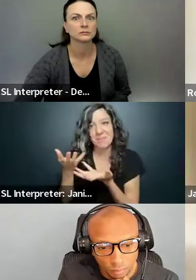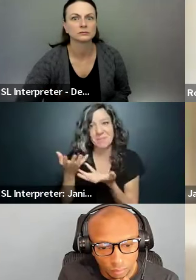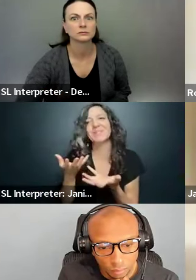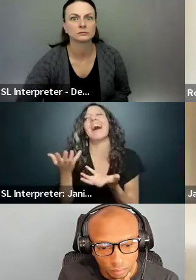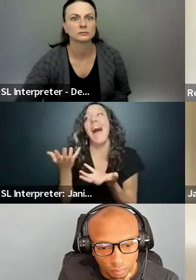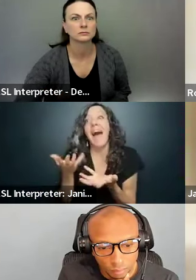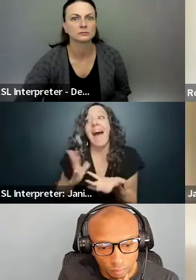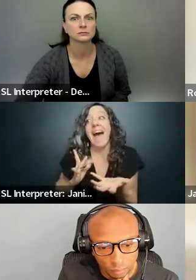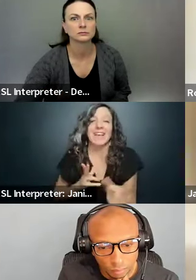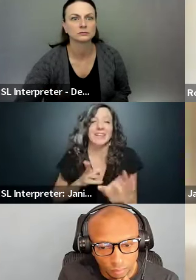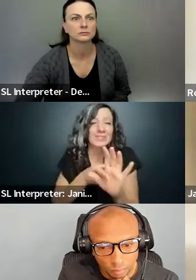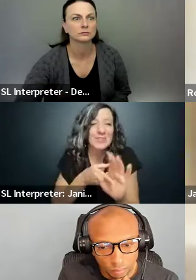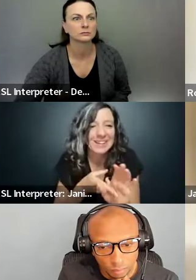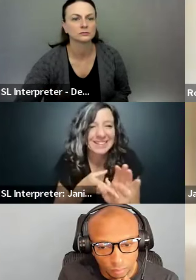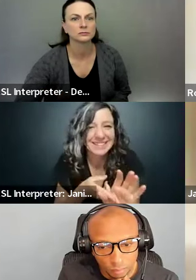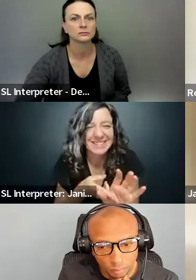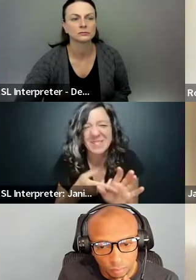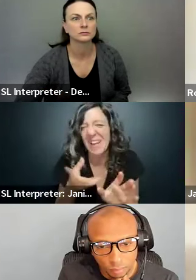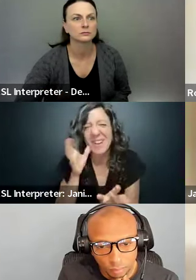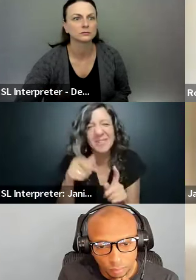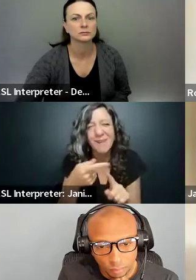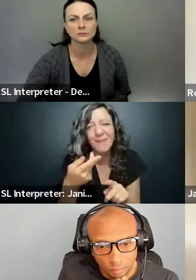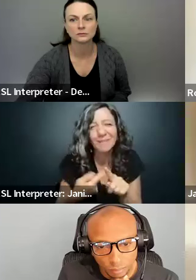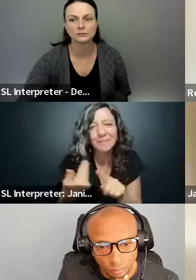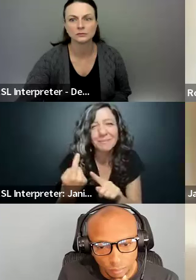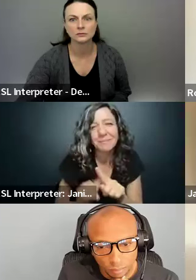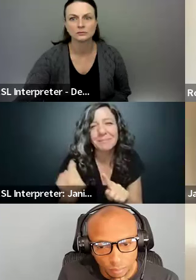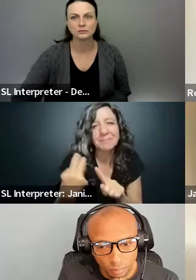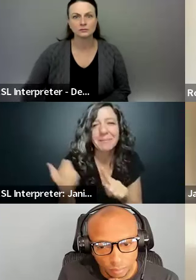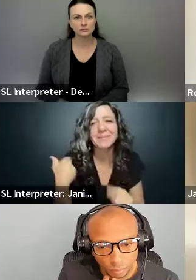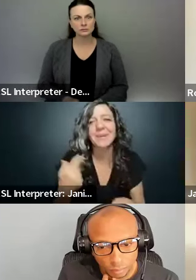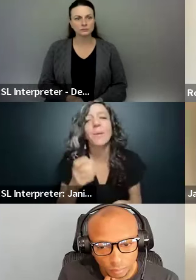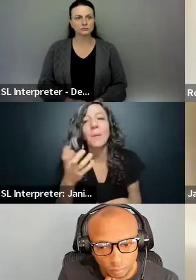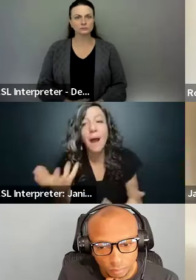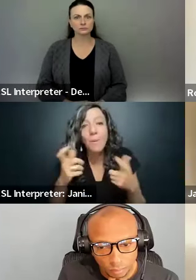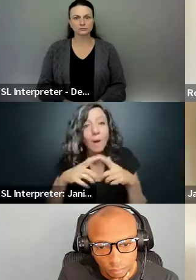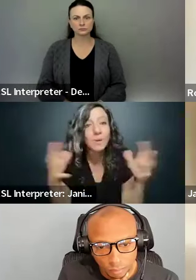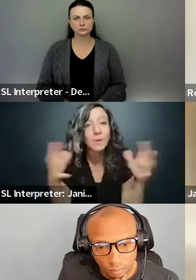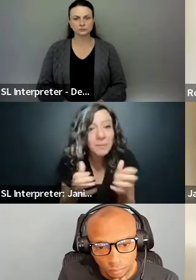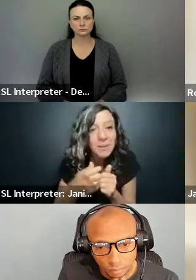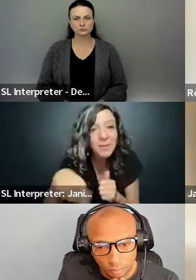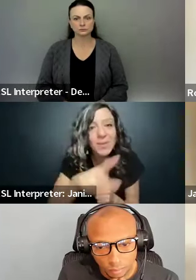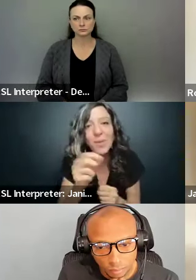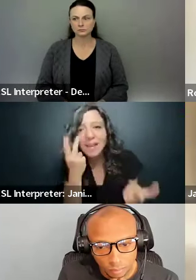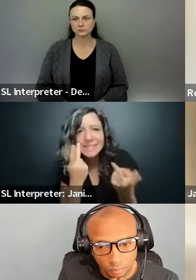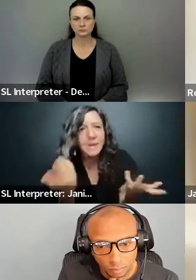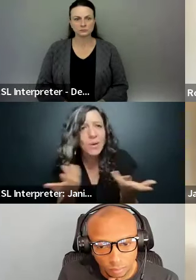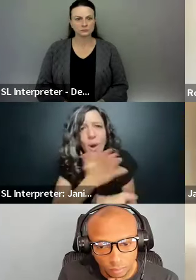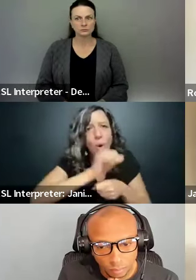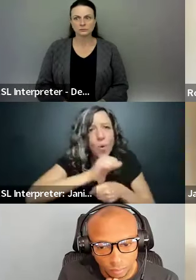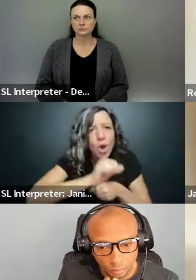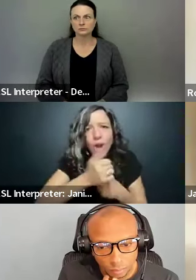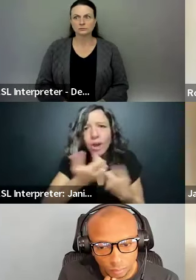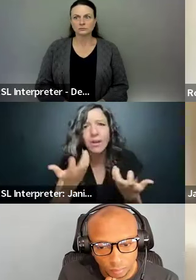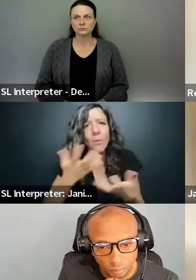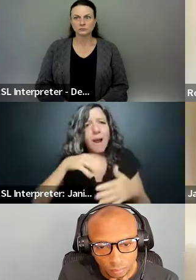So I joined here. Just to meet everybody and see what other people are doing for